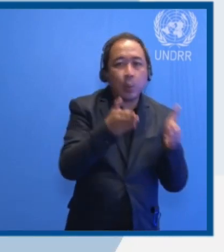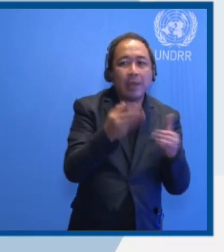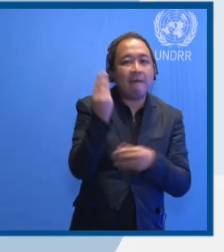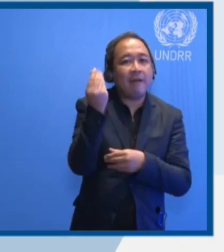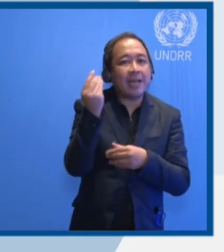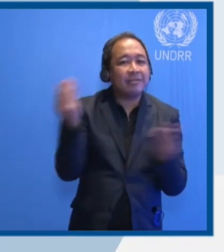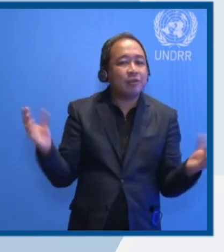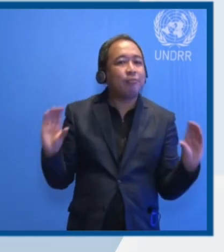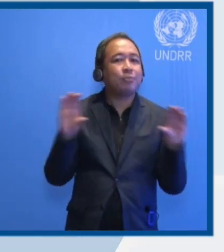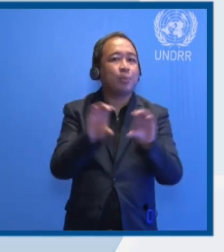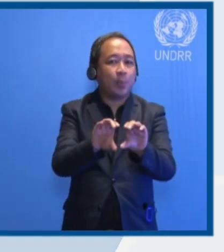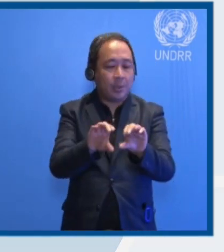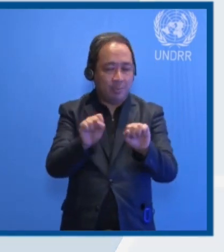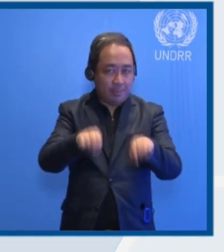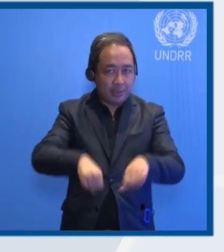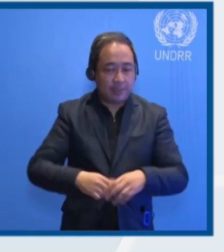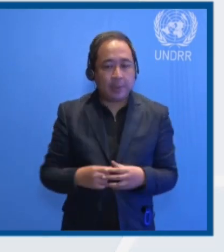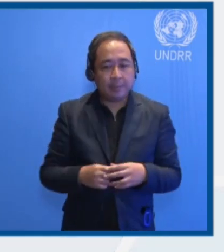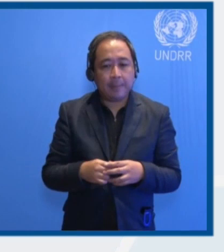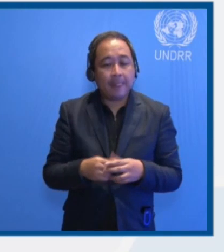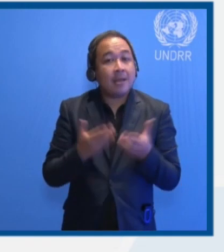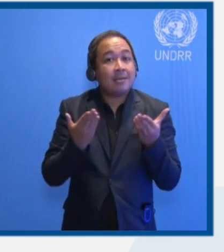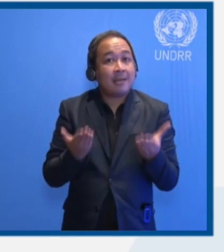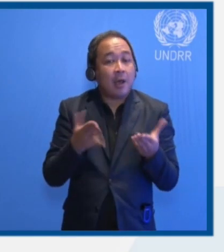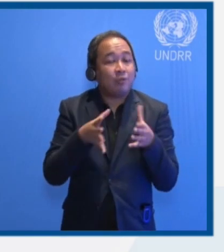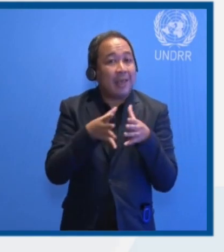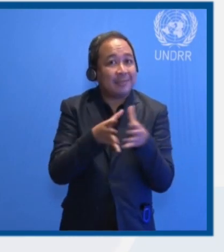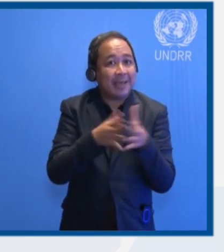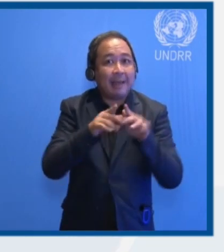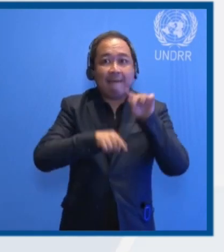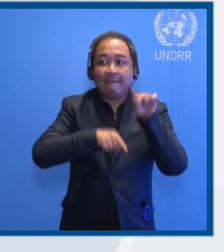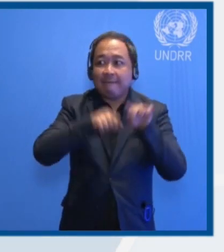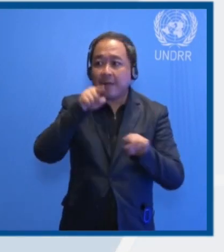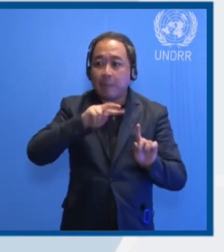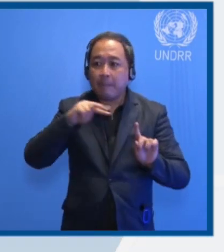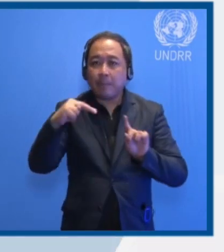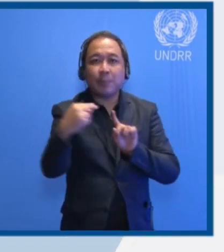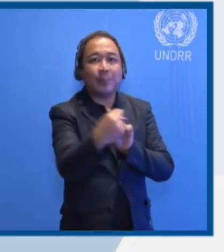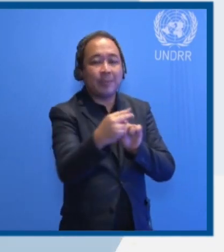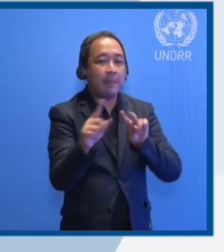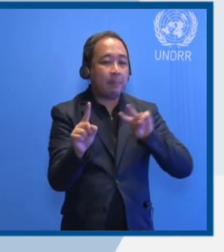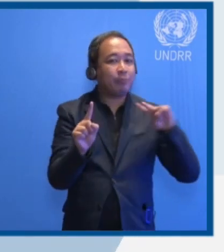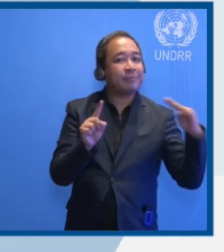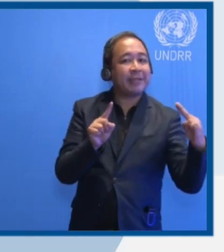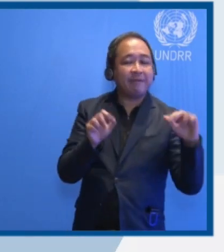the different perspectives that do exist. And so I would want to ask